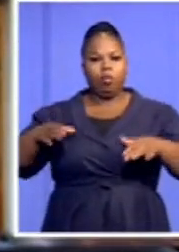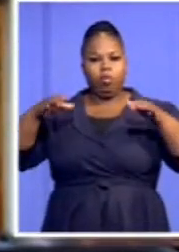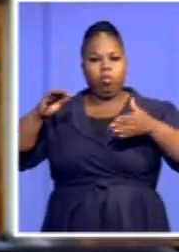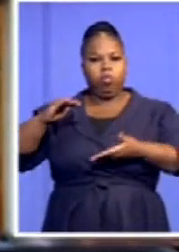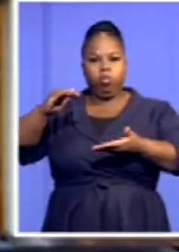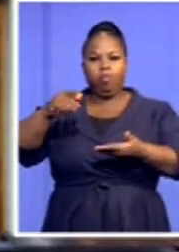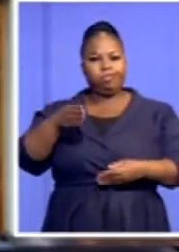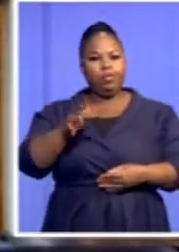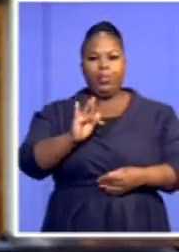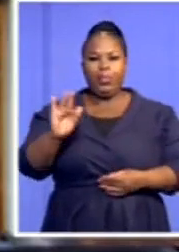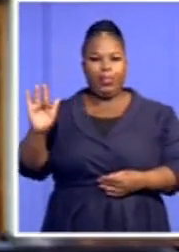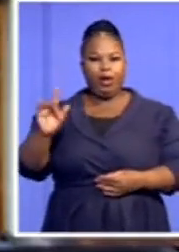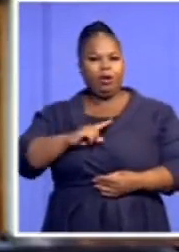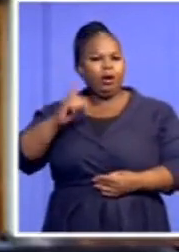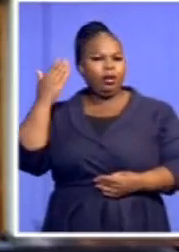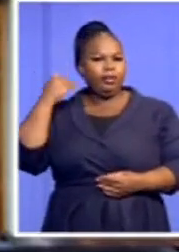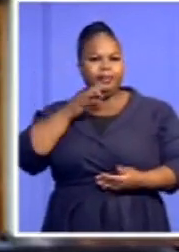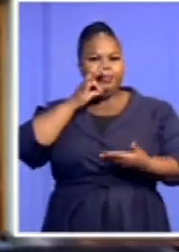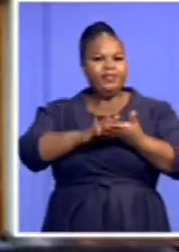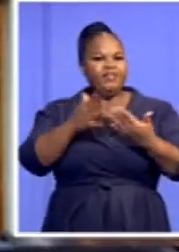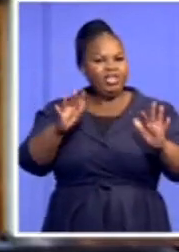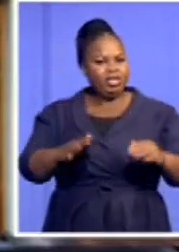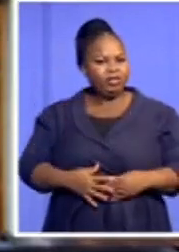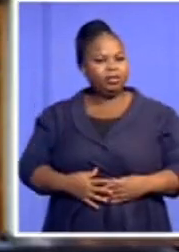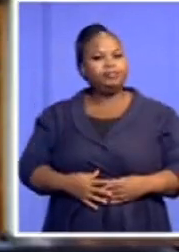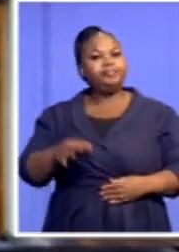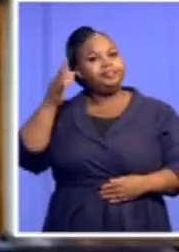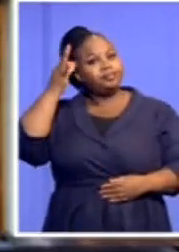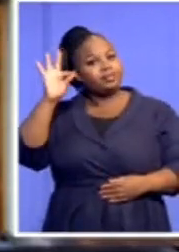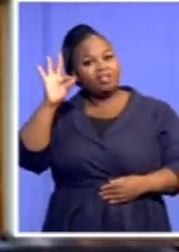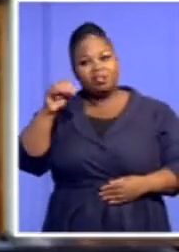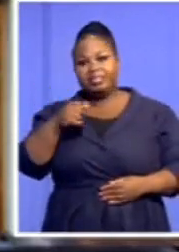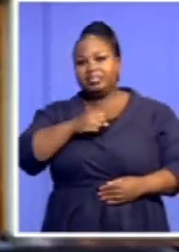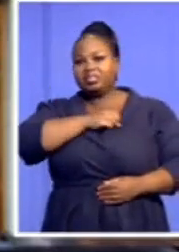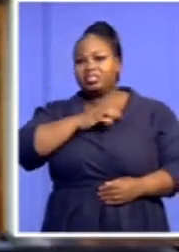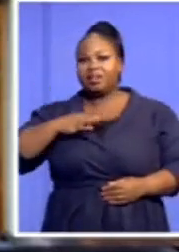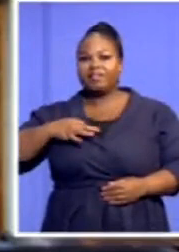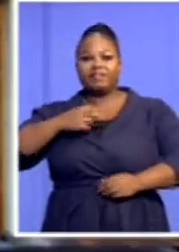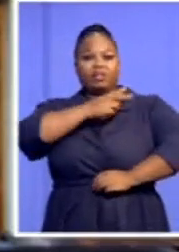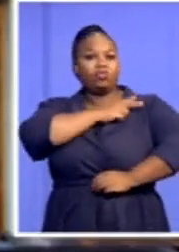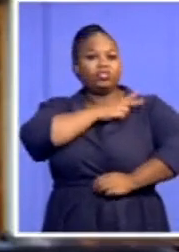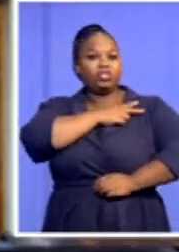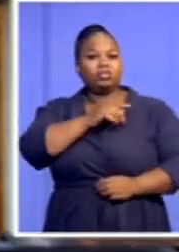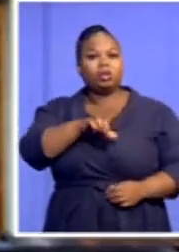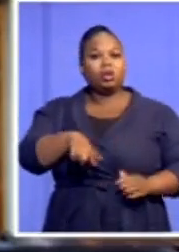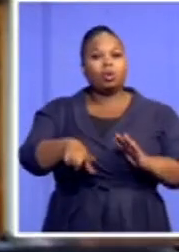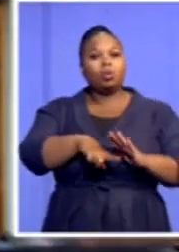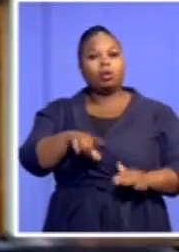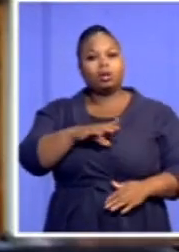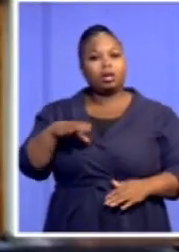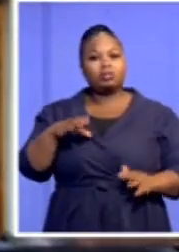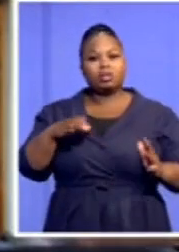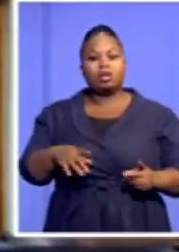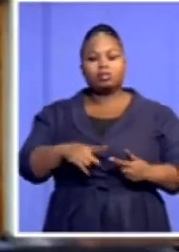promised. Not sufficient government officials coming in, local councillors, ward councillors coming in to check on the people.